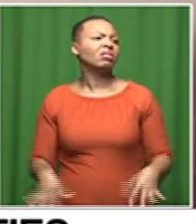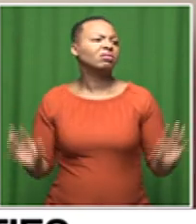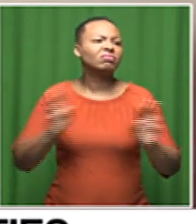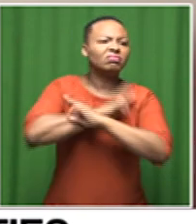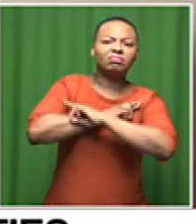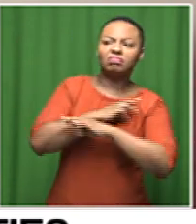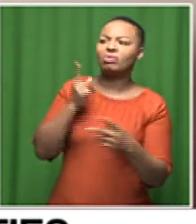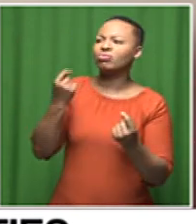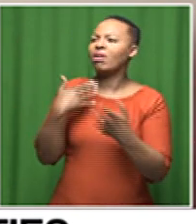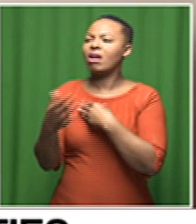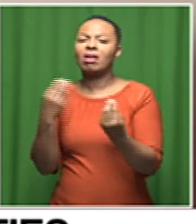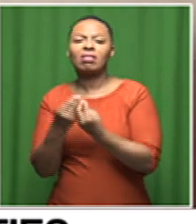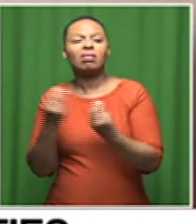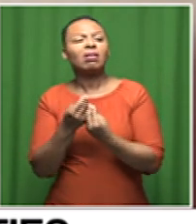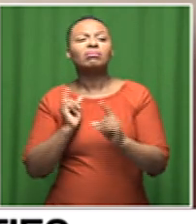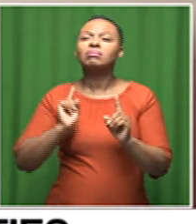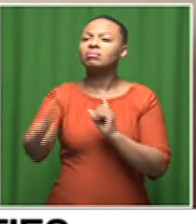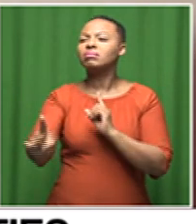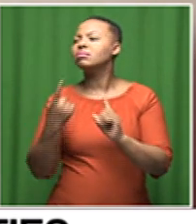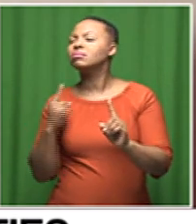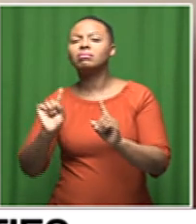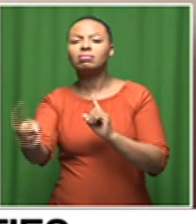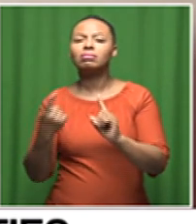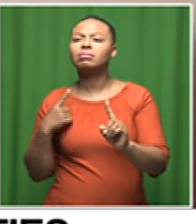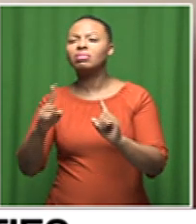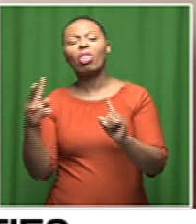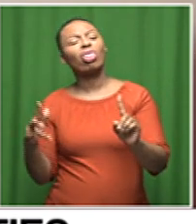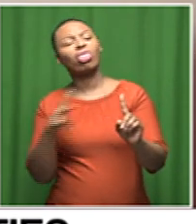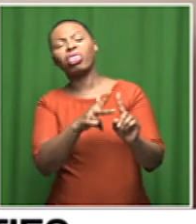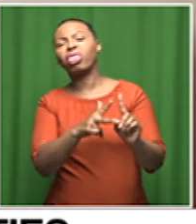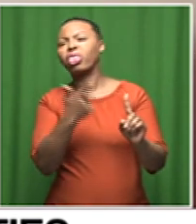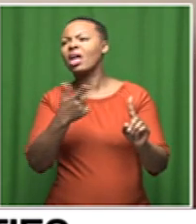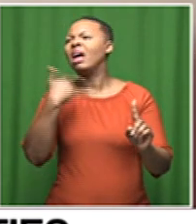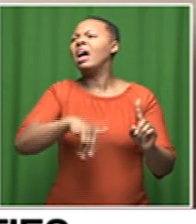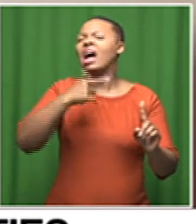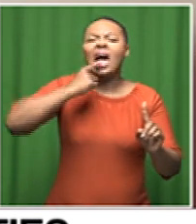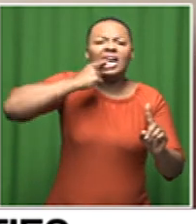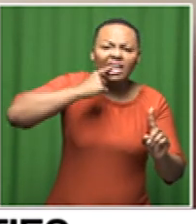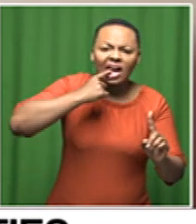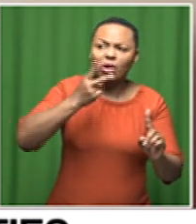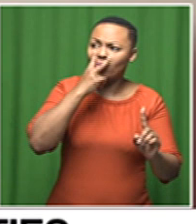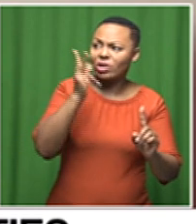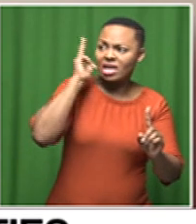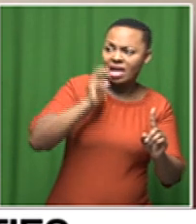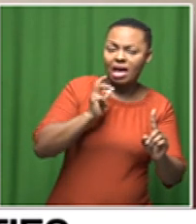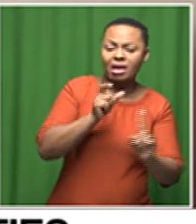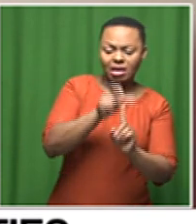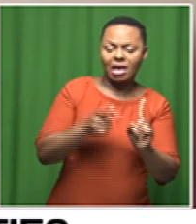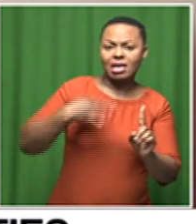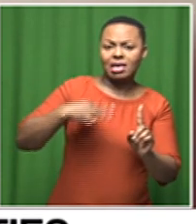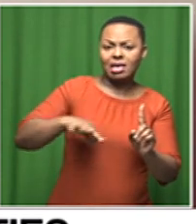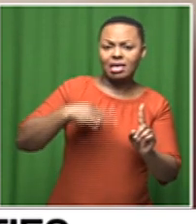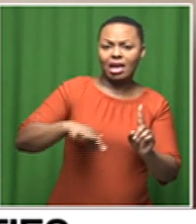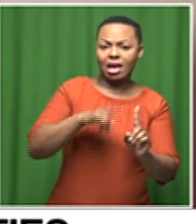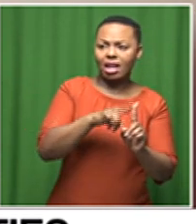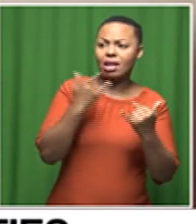they want to do and allow you to die or be in pain there. Like the story that we had earlier, where a young girl was